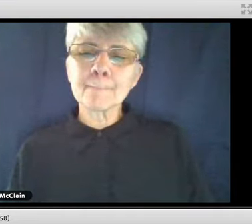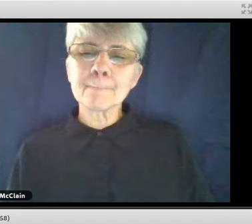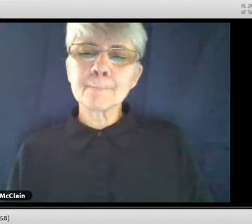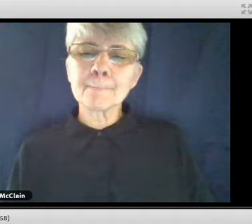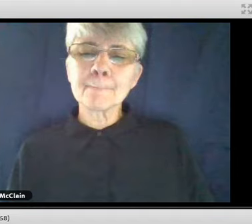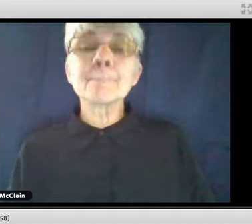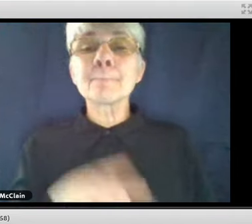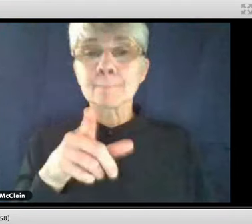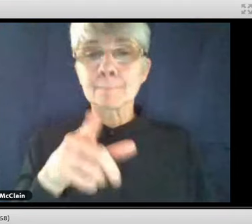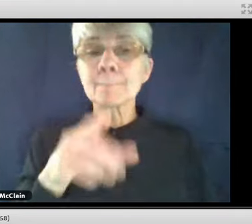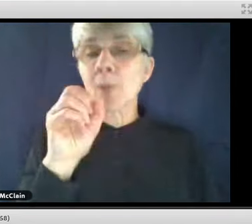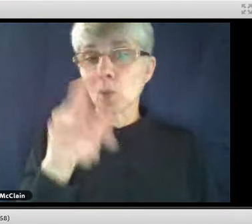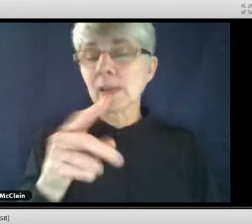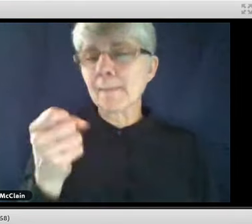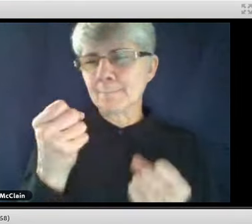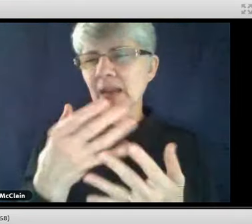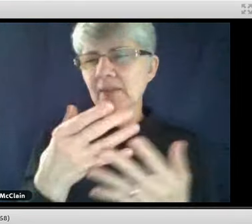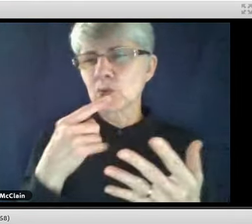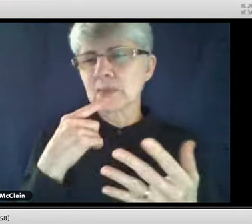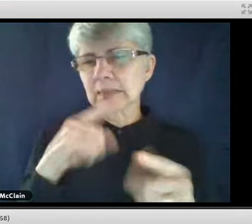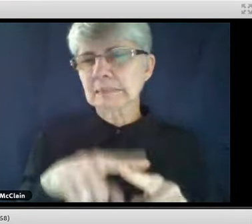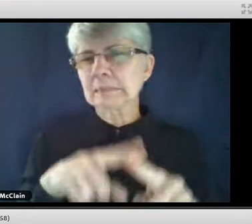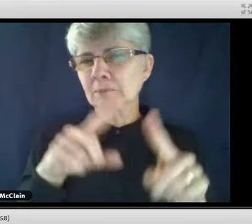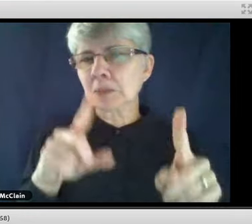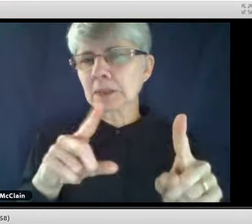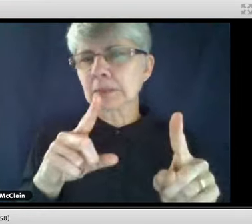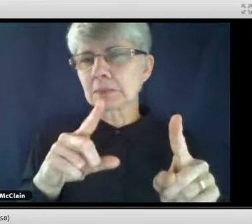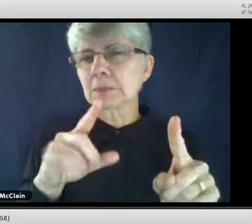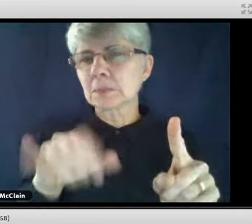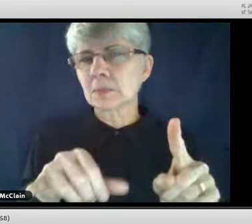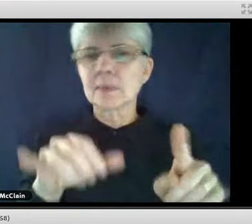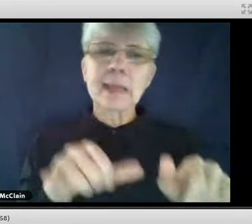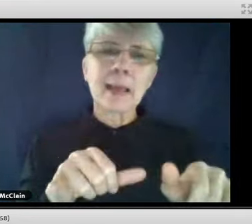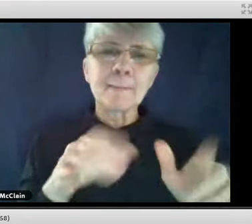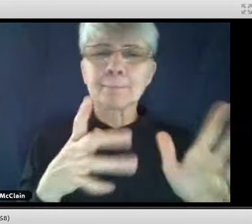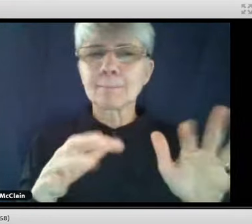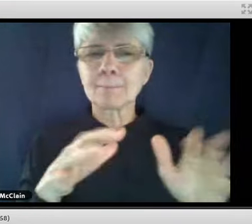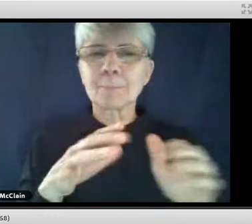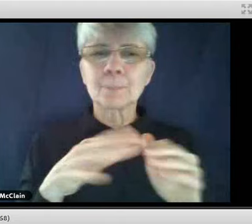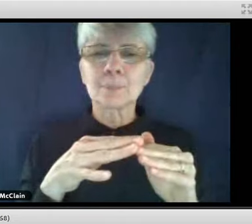Okay, so several of you are saying, no, this is different. Some saying the same.